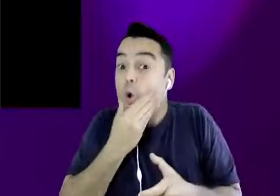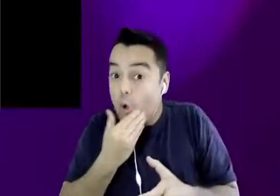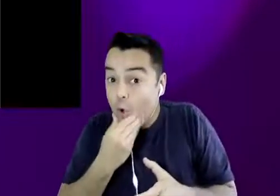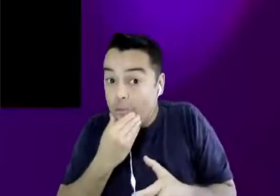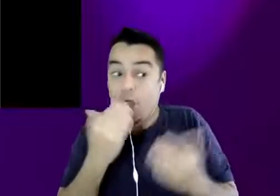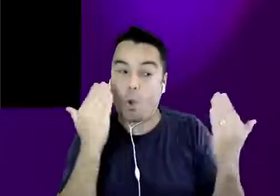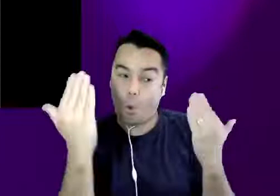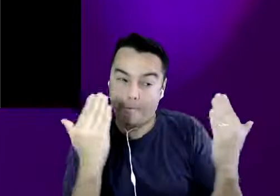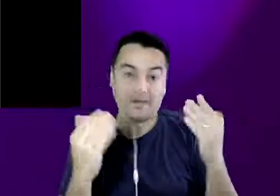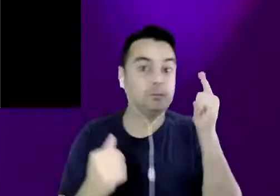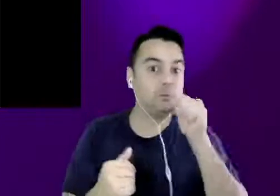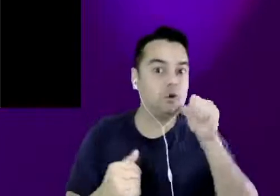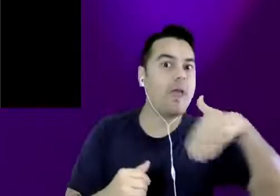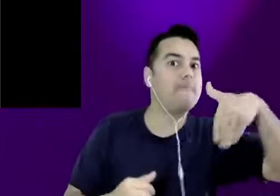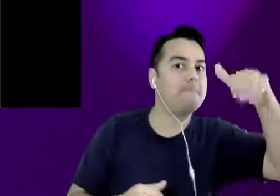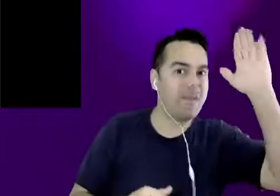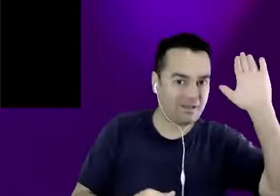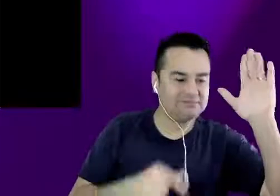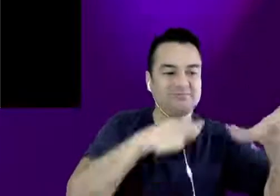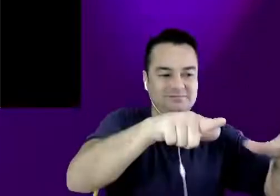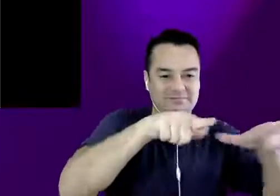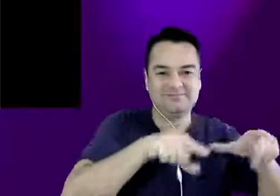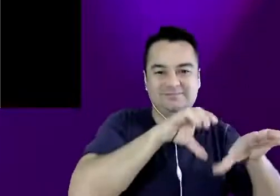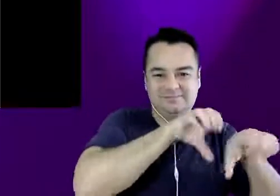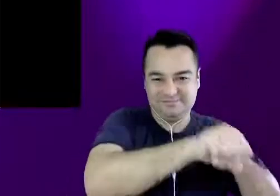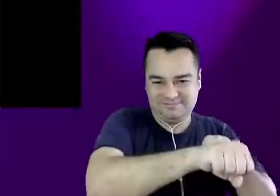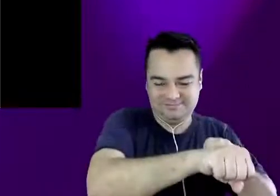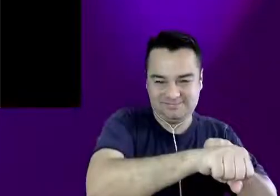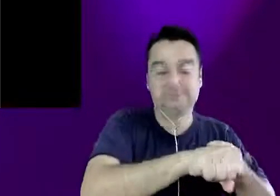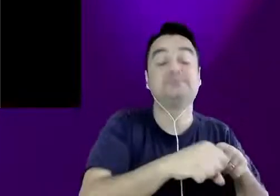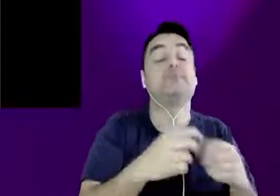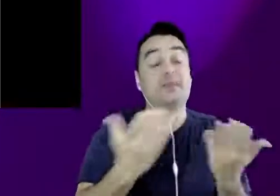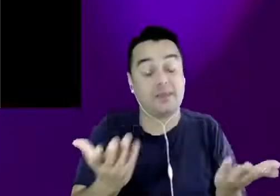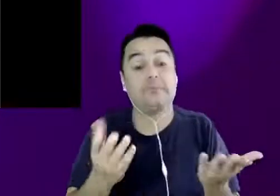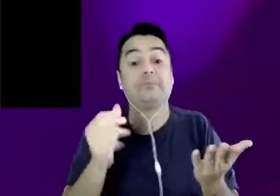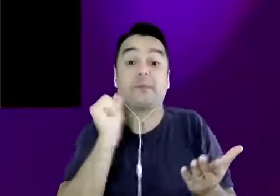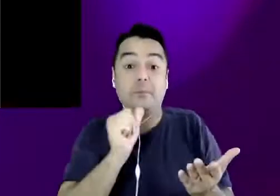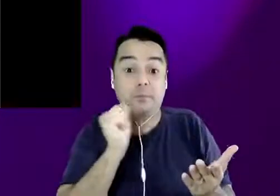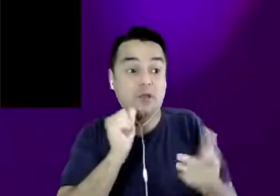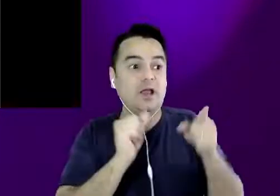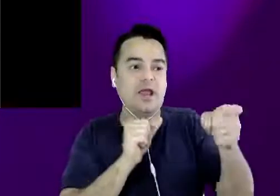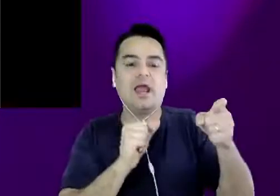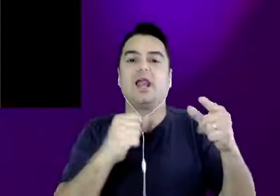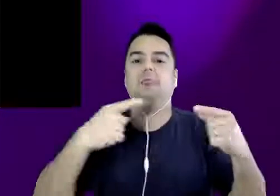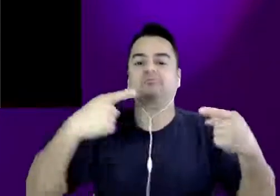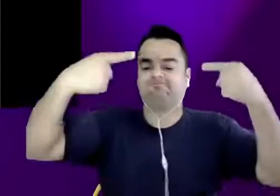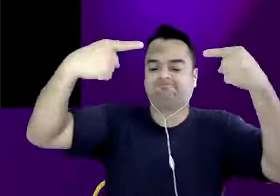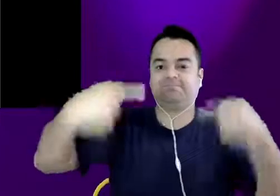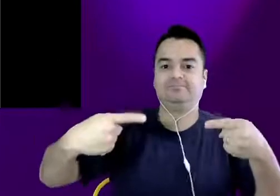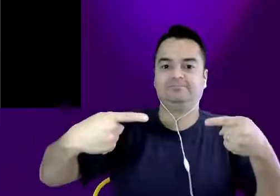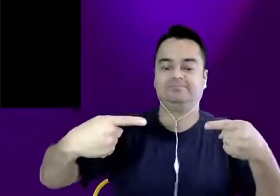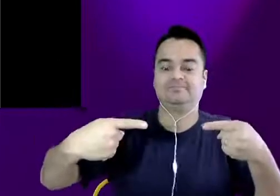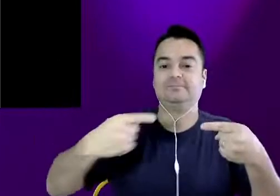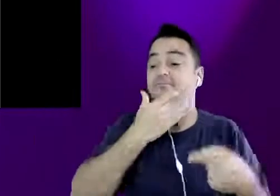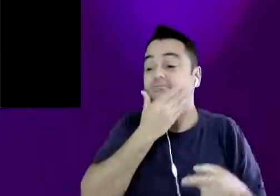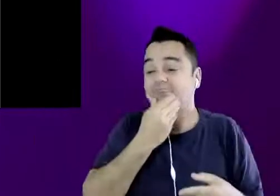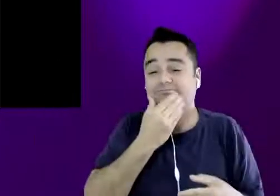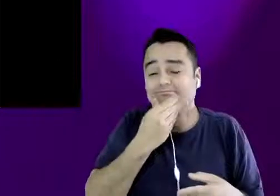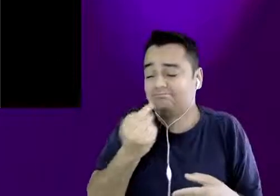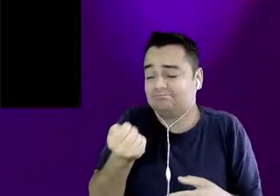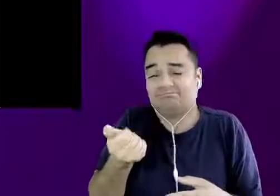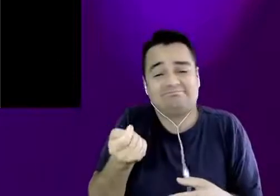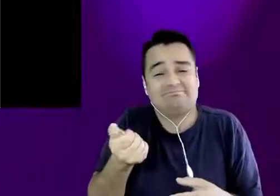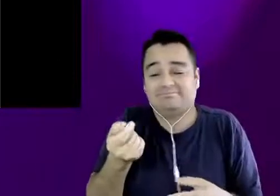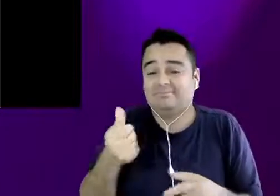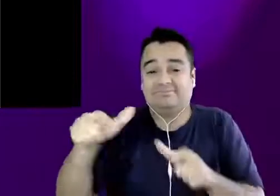therefore, women are competing for these men. And if they don't find the right partner because they only marry equal or up, then